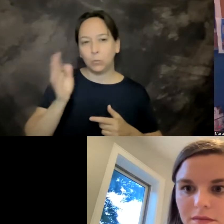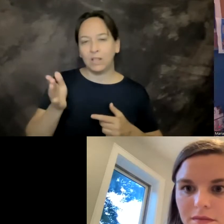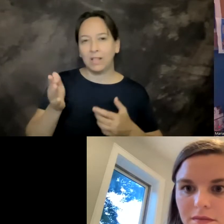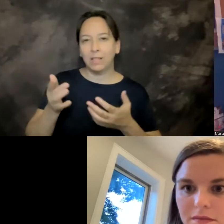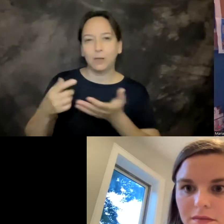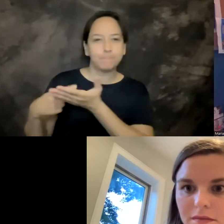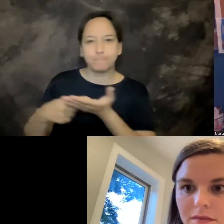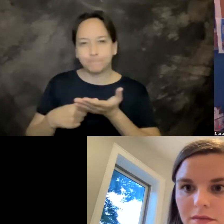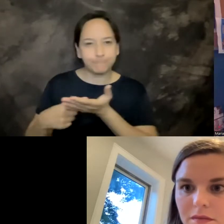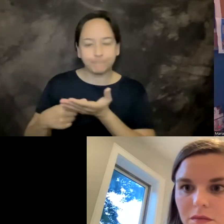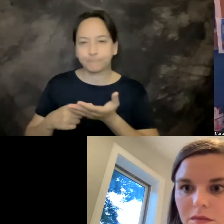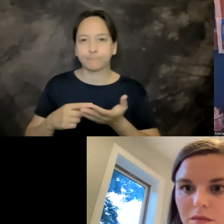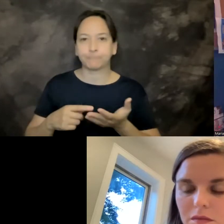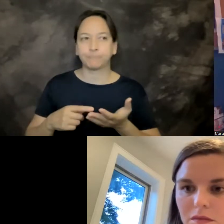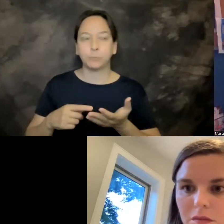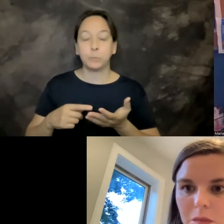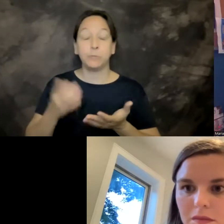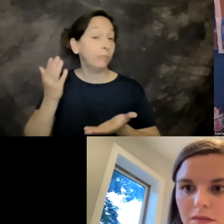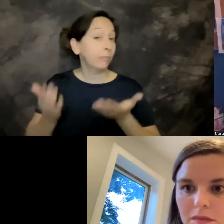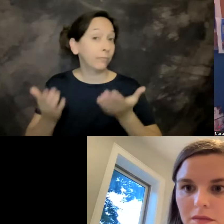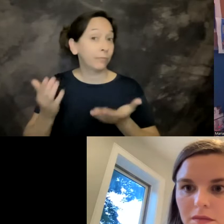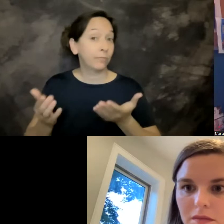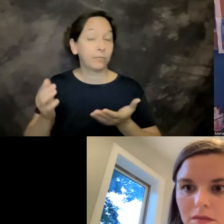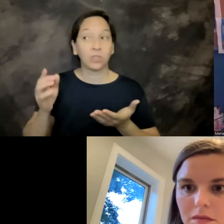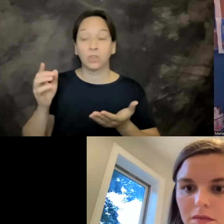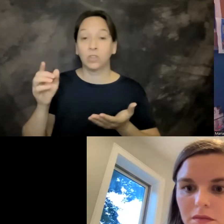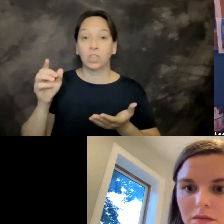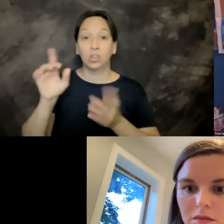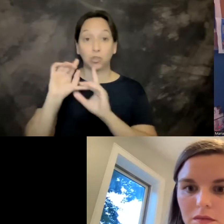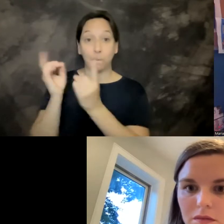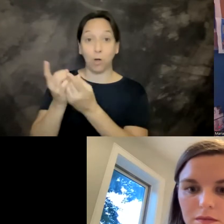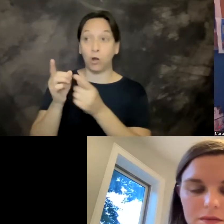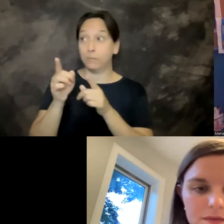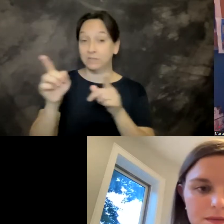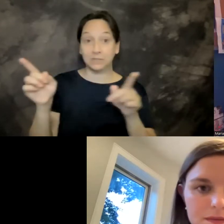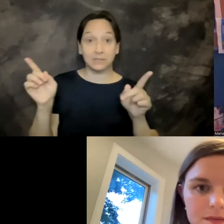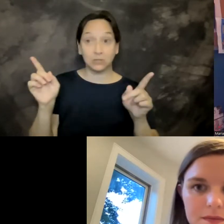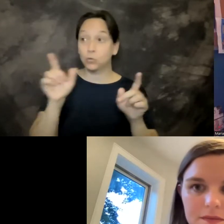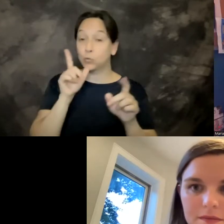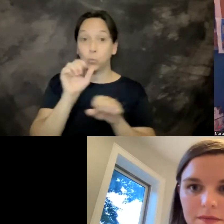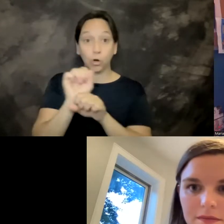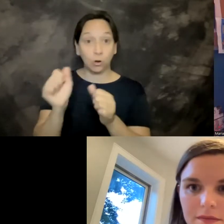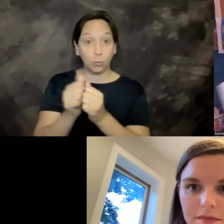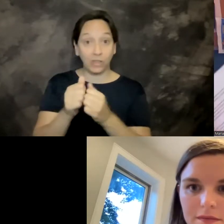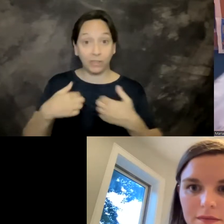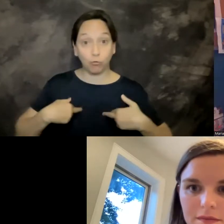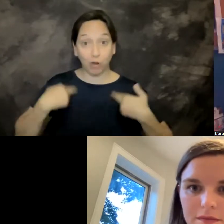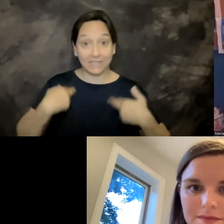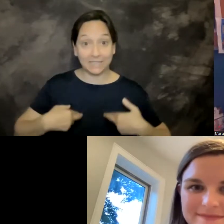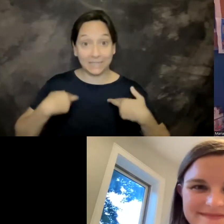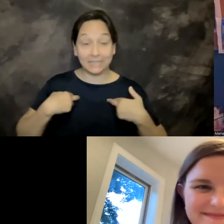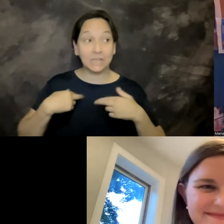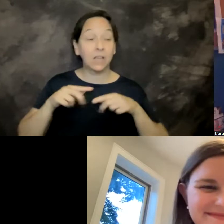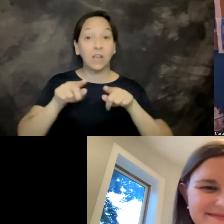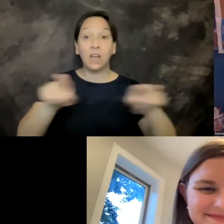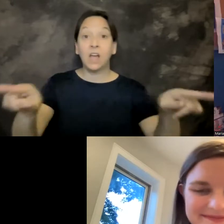a couple of departments that have direct contact to residents to come up with a list of questions that they've been hearing from people. And